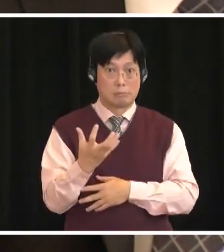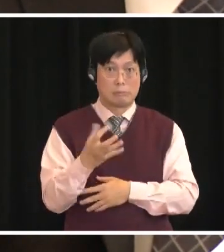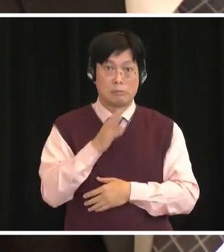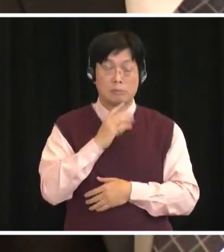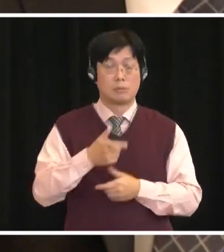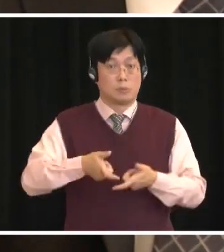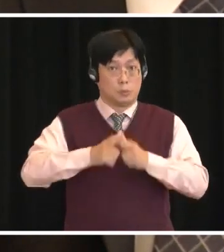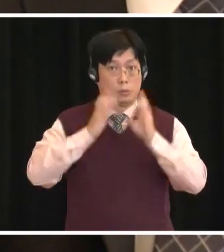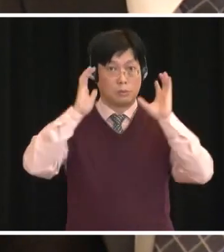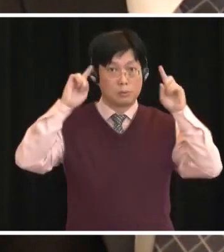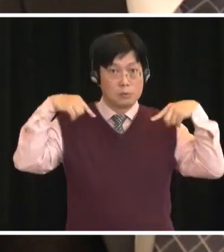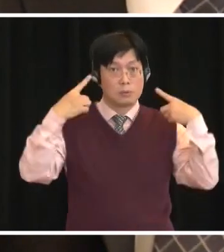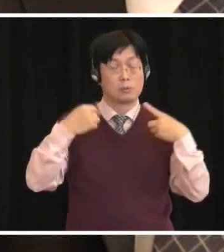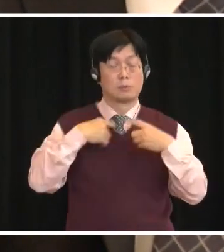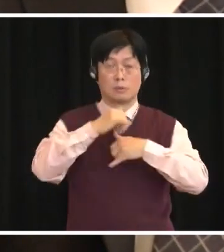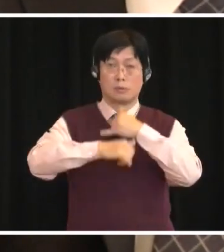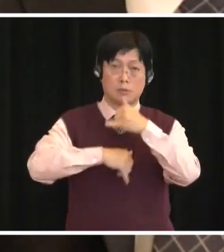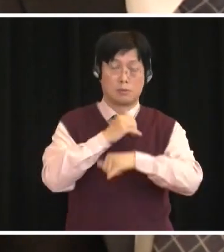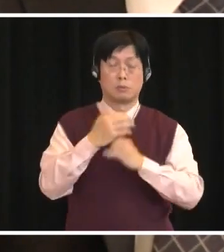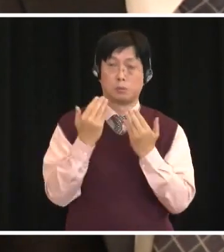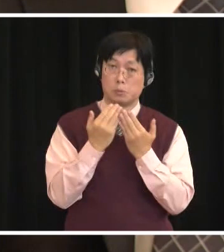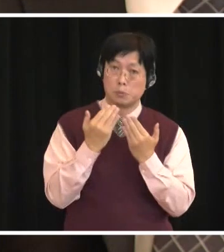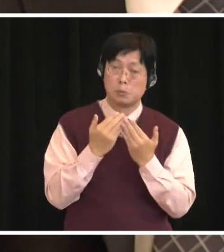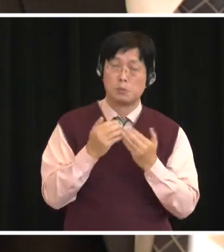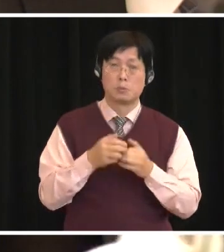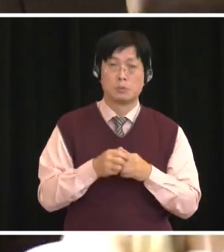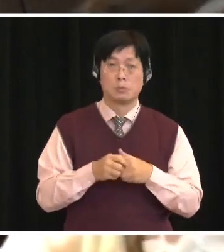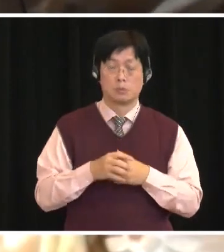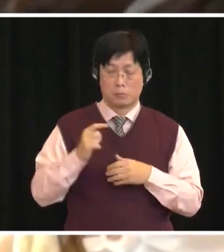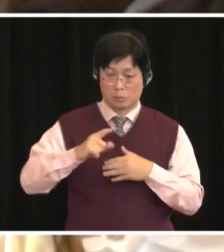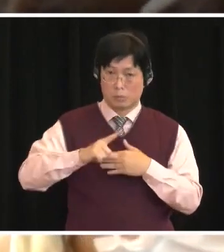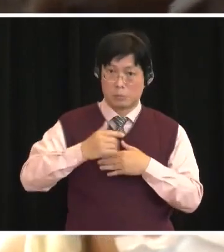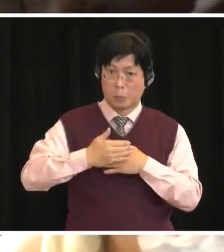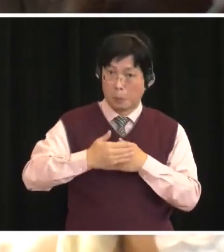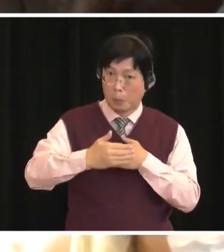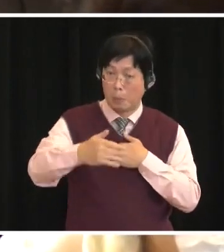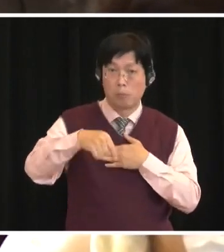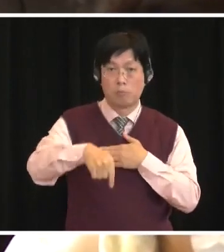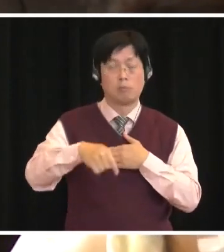ask the social workers to help the children.